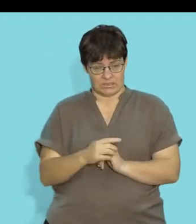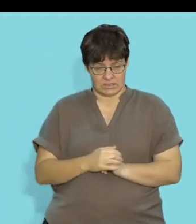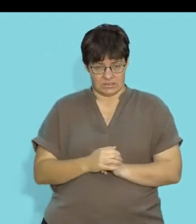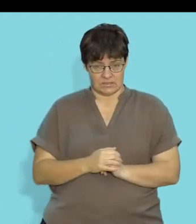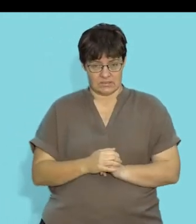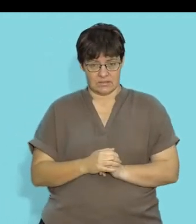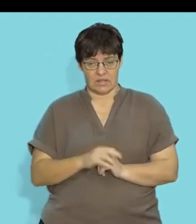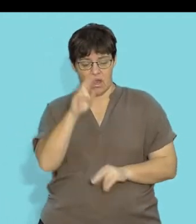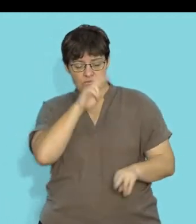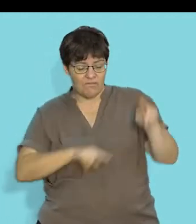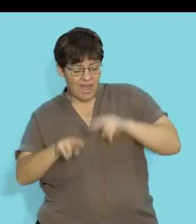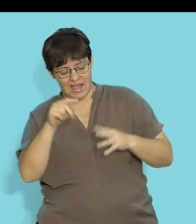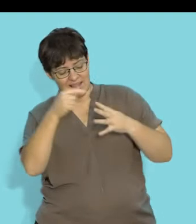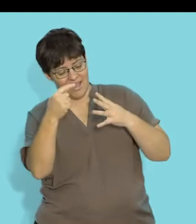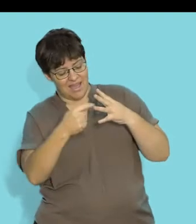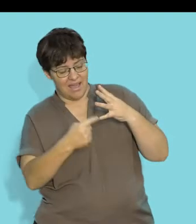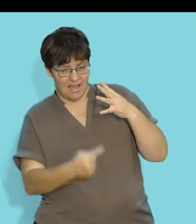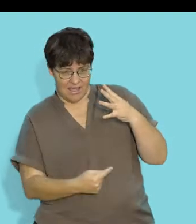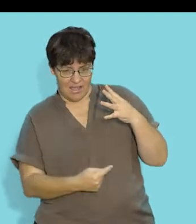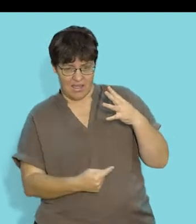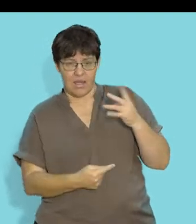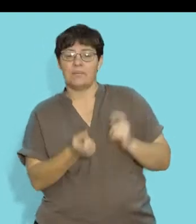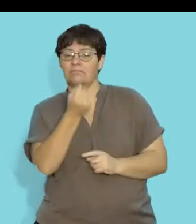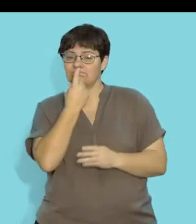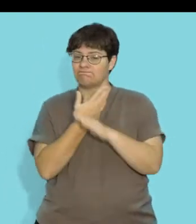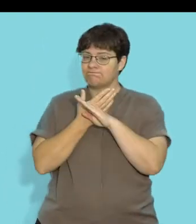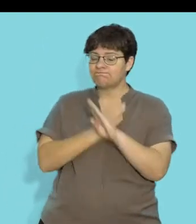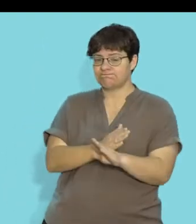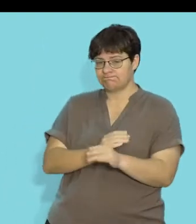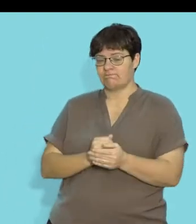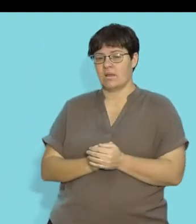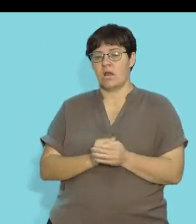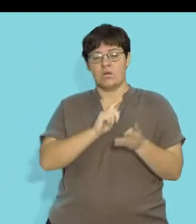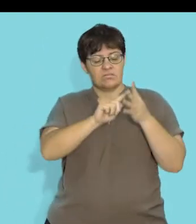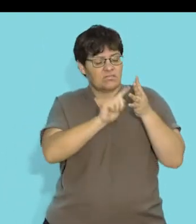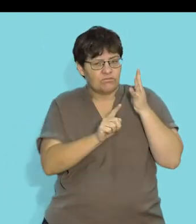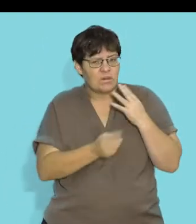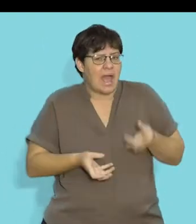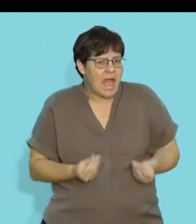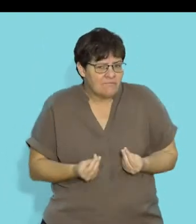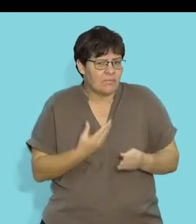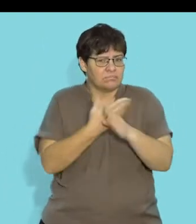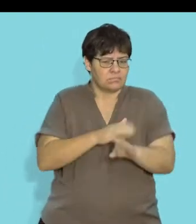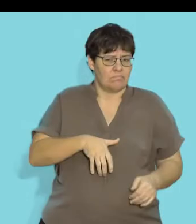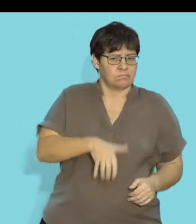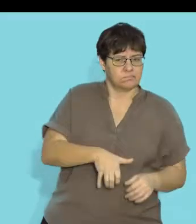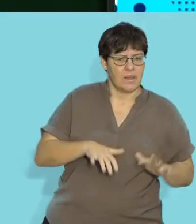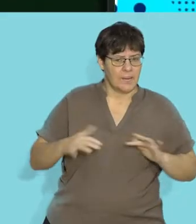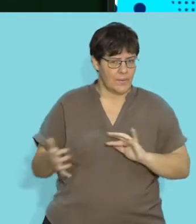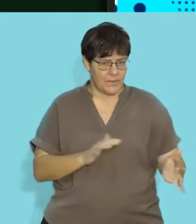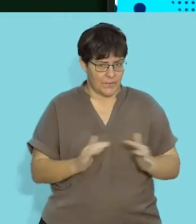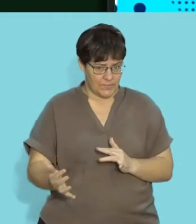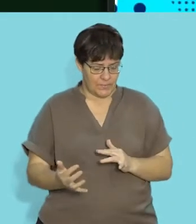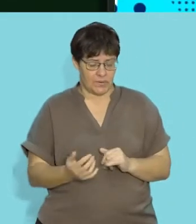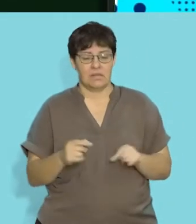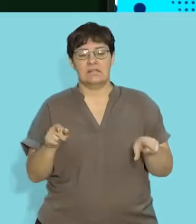up revising through the concept of what contraception is, the different methods of contraceptive measures that are taken, as well